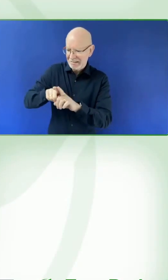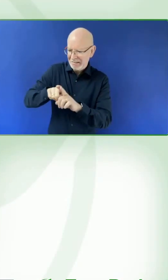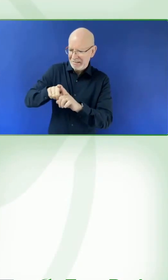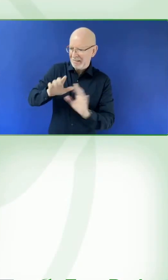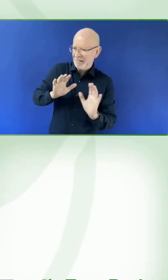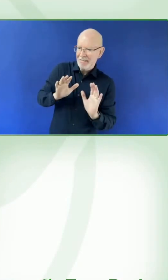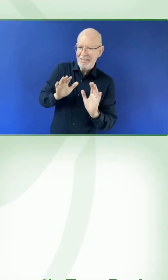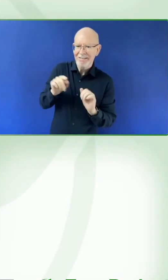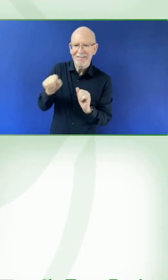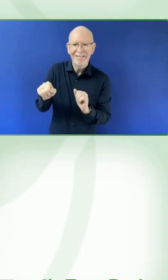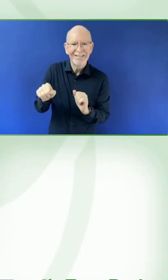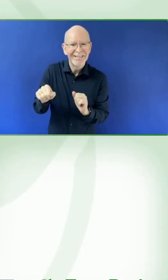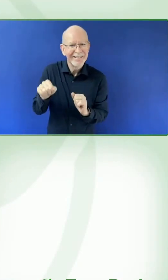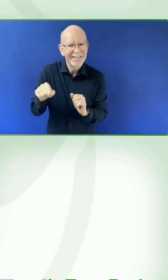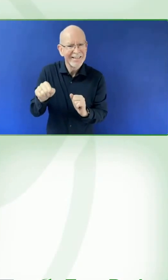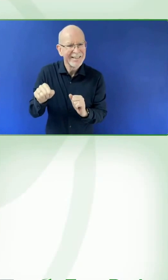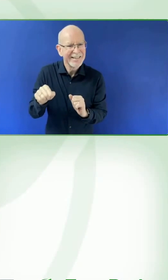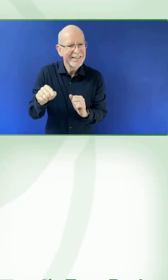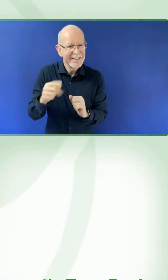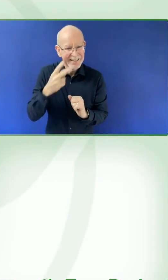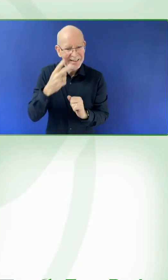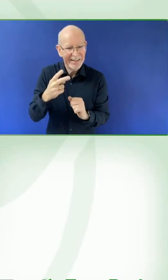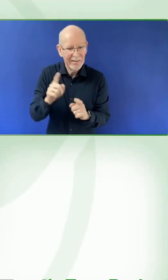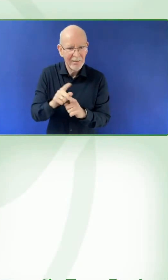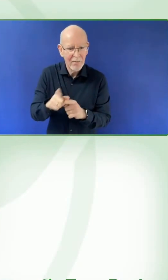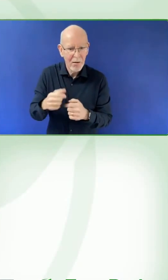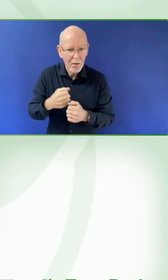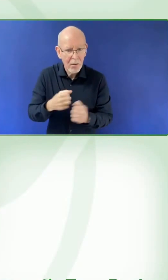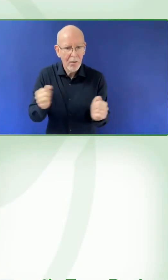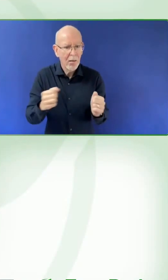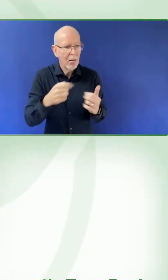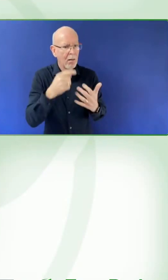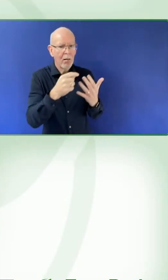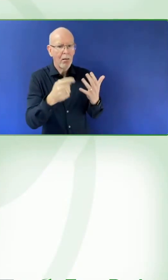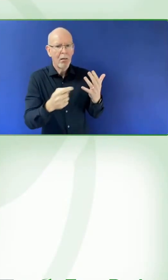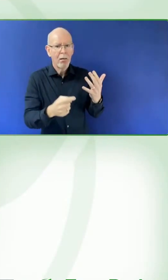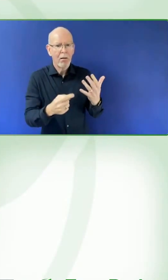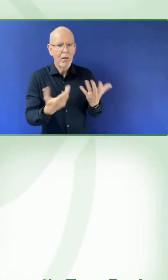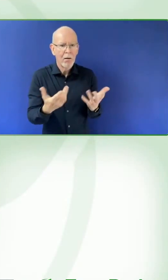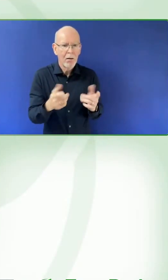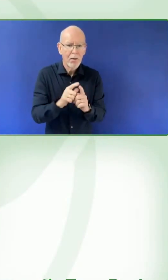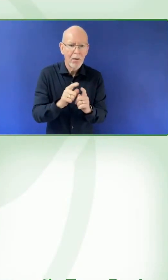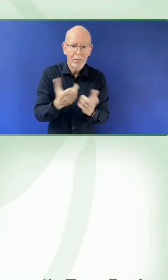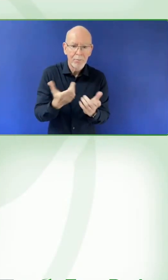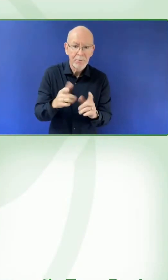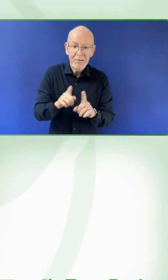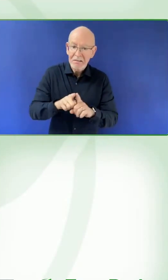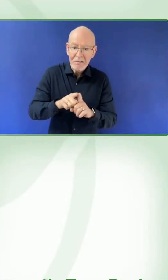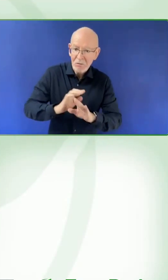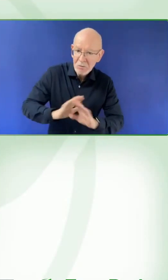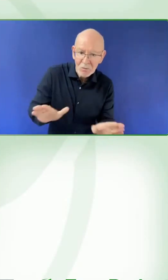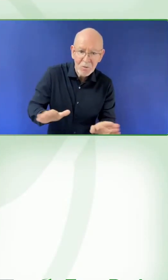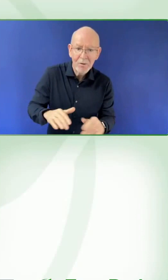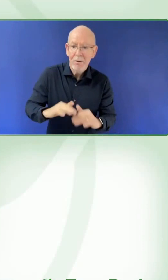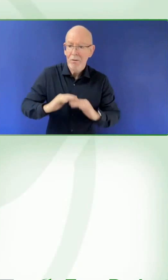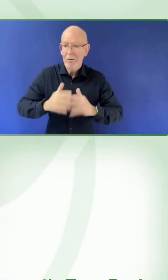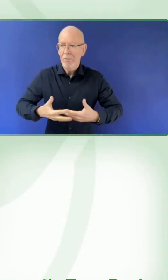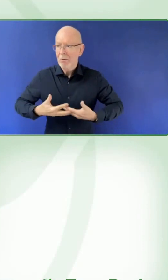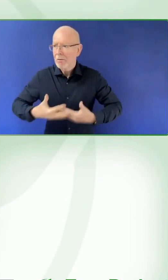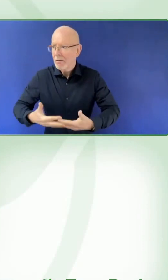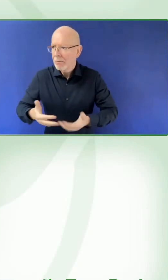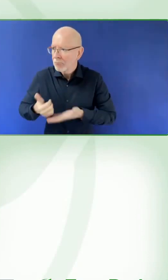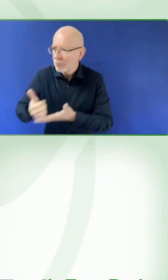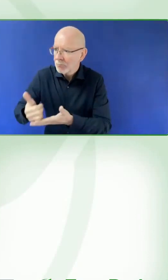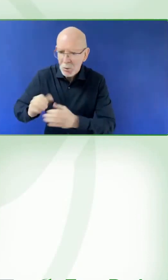of accessible sexual information and education. It has been identified that health sector officials in